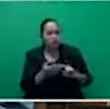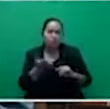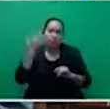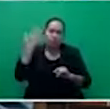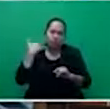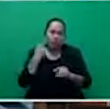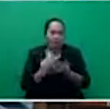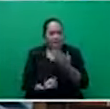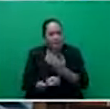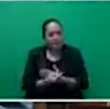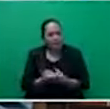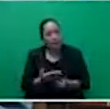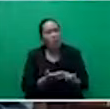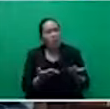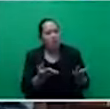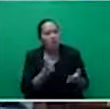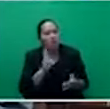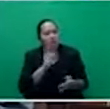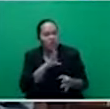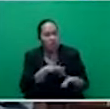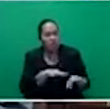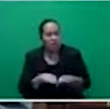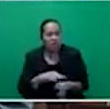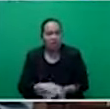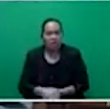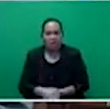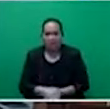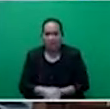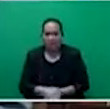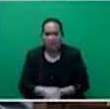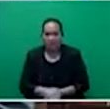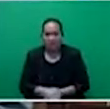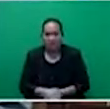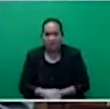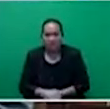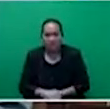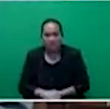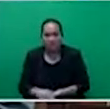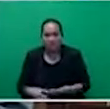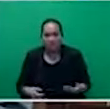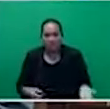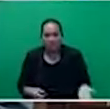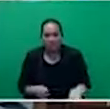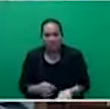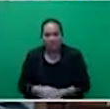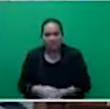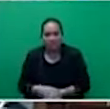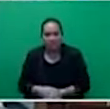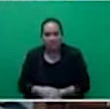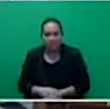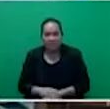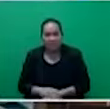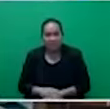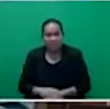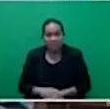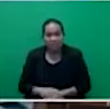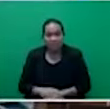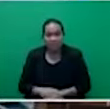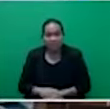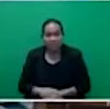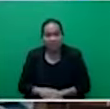done? Mr. Speaker, sir. Mr. Speaker, sir. Mr. Speaker, sir. Order. You see,